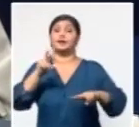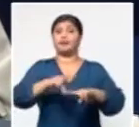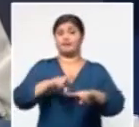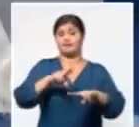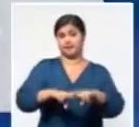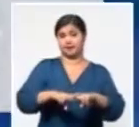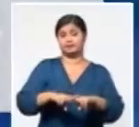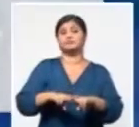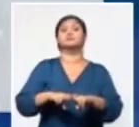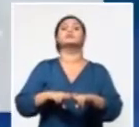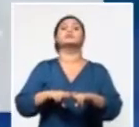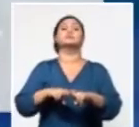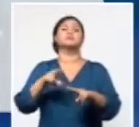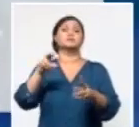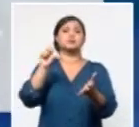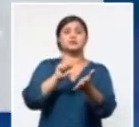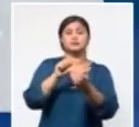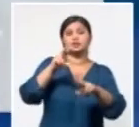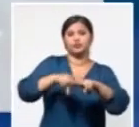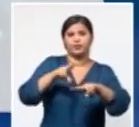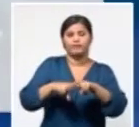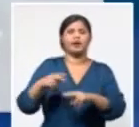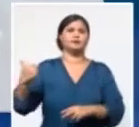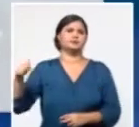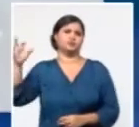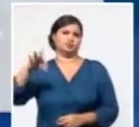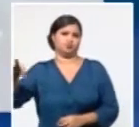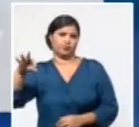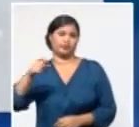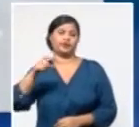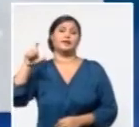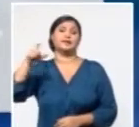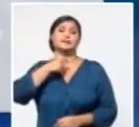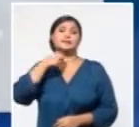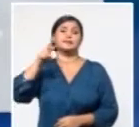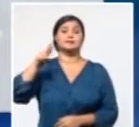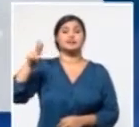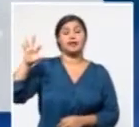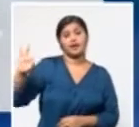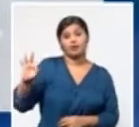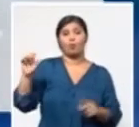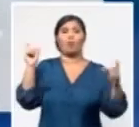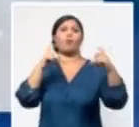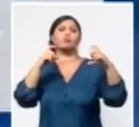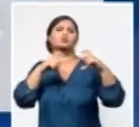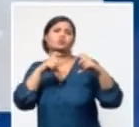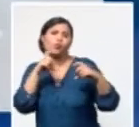The 10 cases belong to the municipalities of Havana,